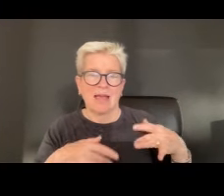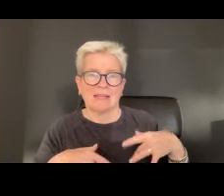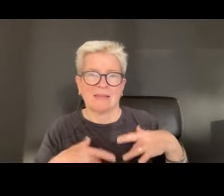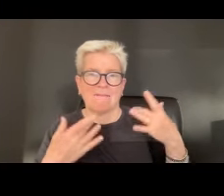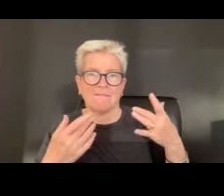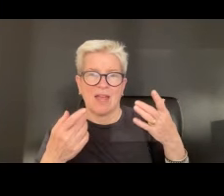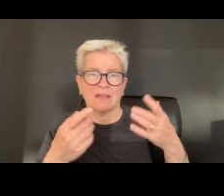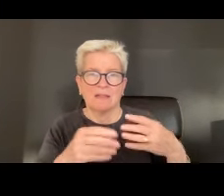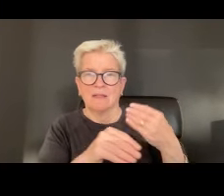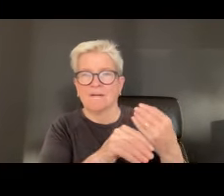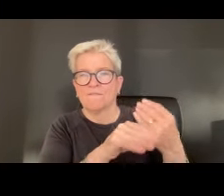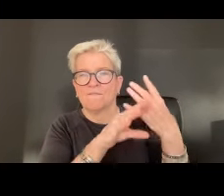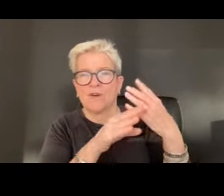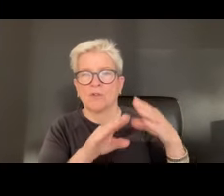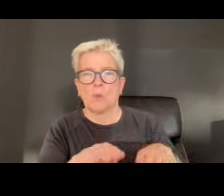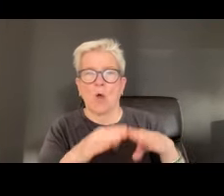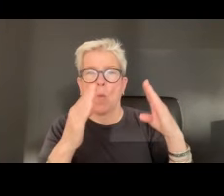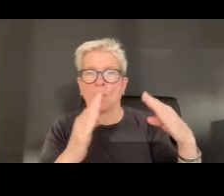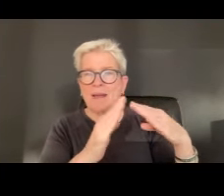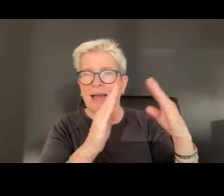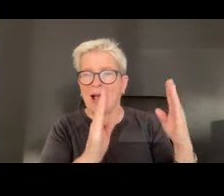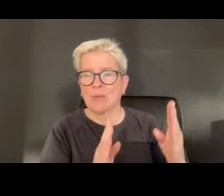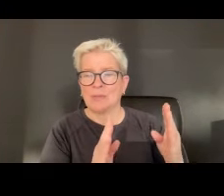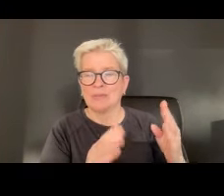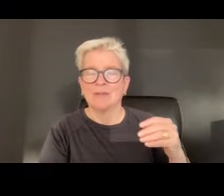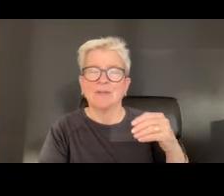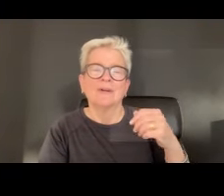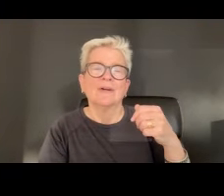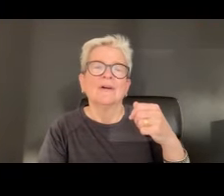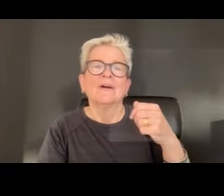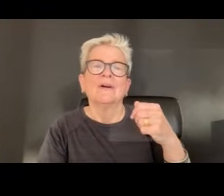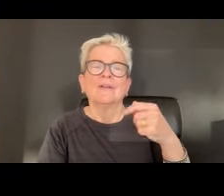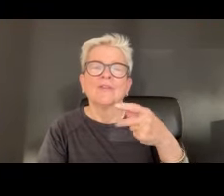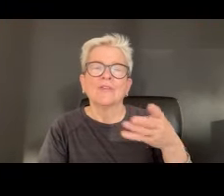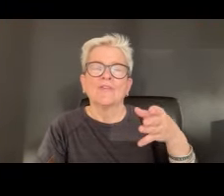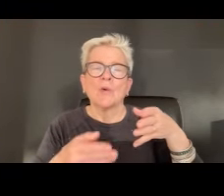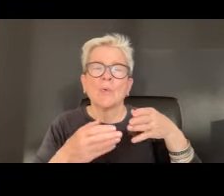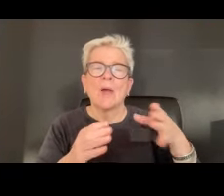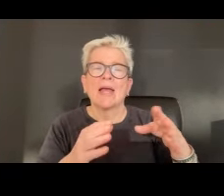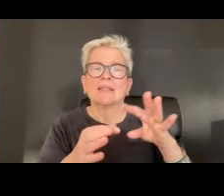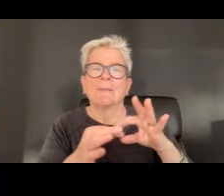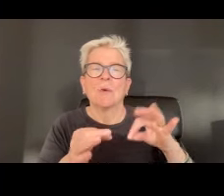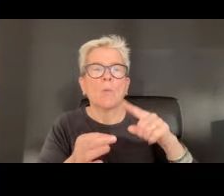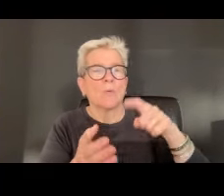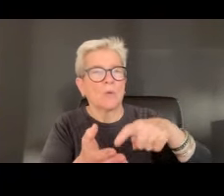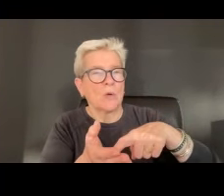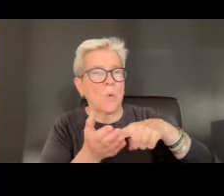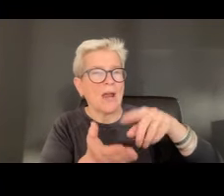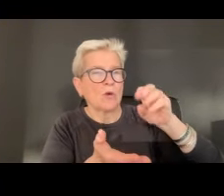virtual open house. There are a couple of ways that you can provide comment. They do have to come in writing.